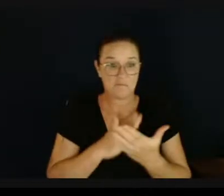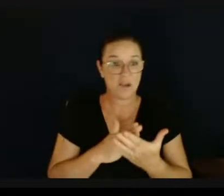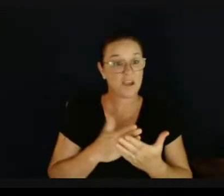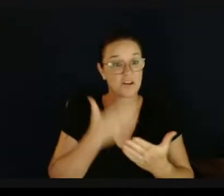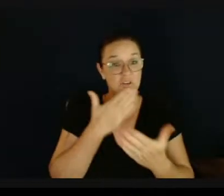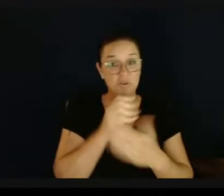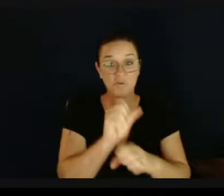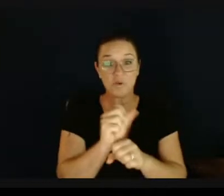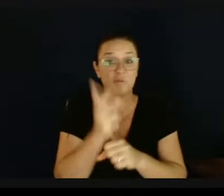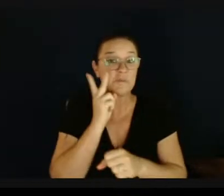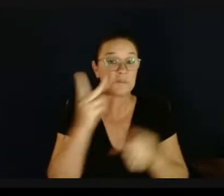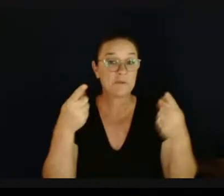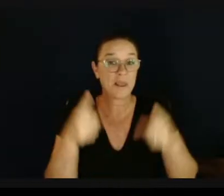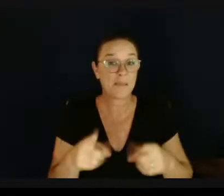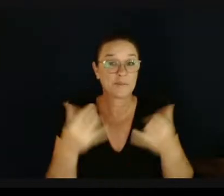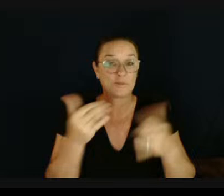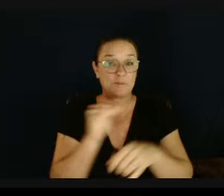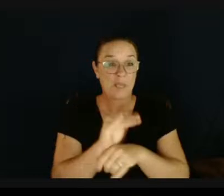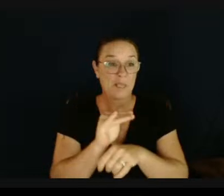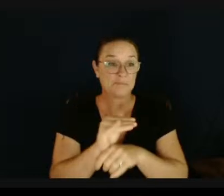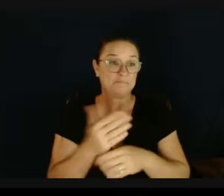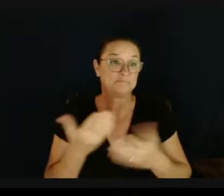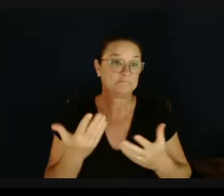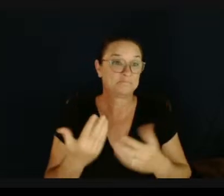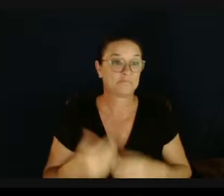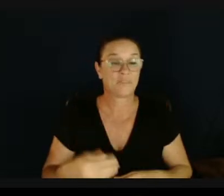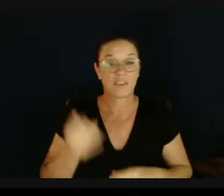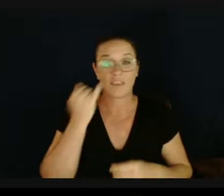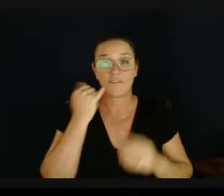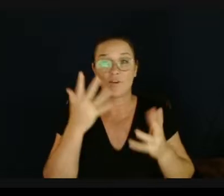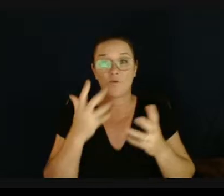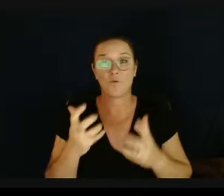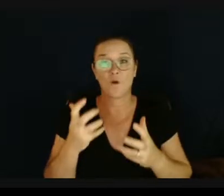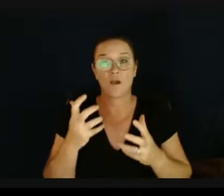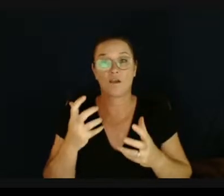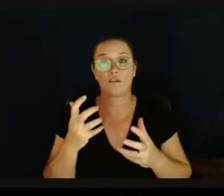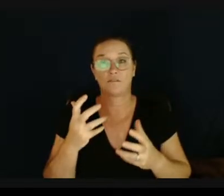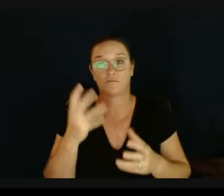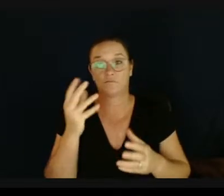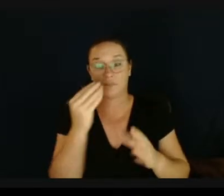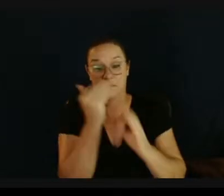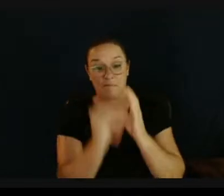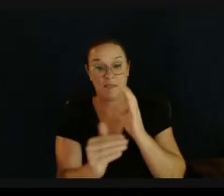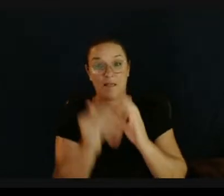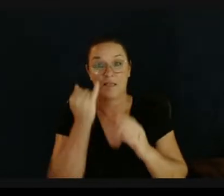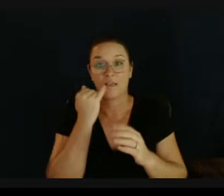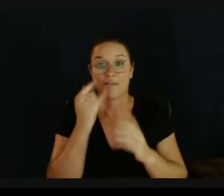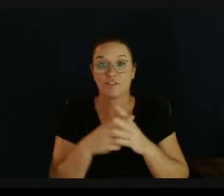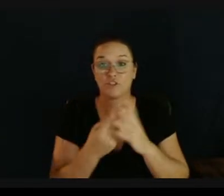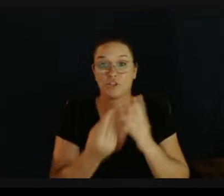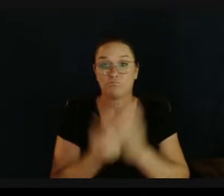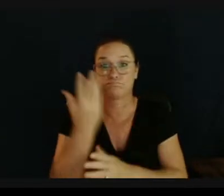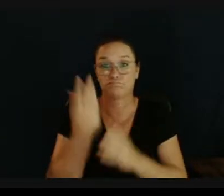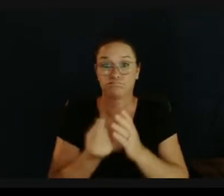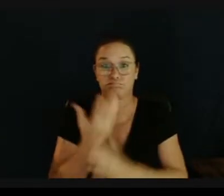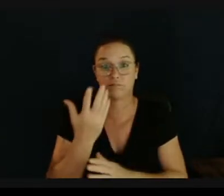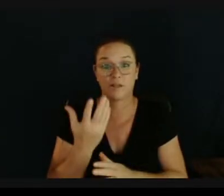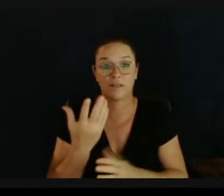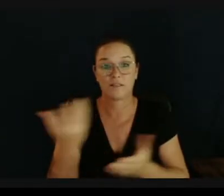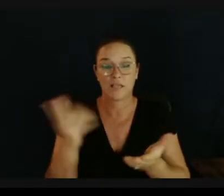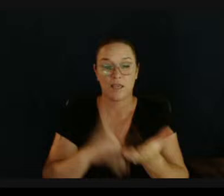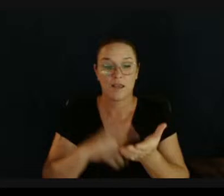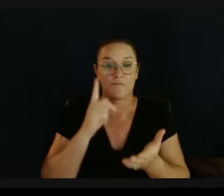what happens tonight at this point. If you want a notification, if it does start high fountaining, make sure to sign up for our